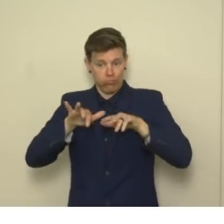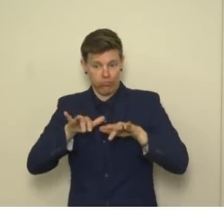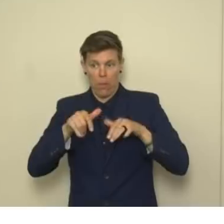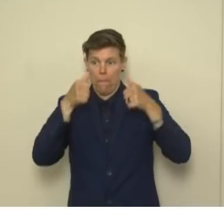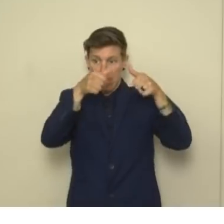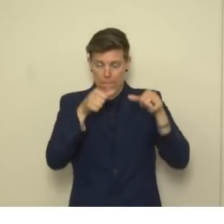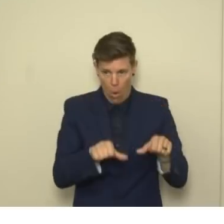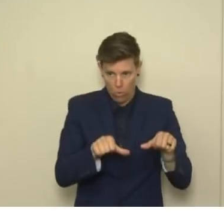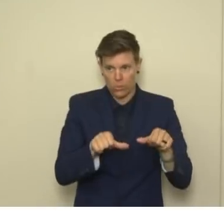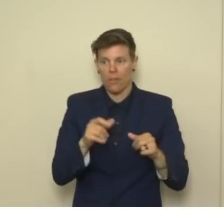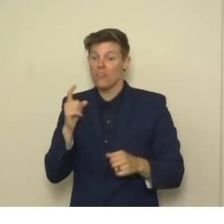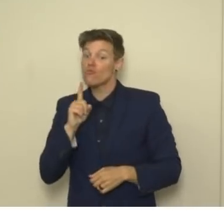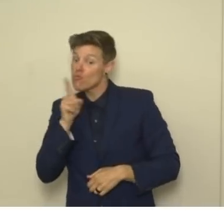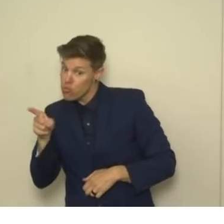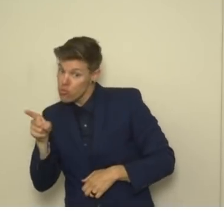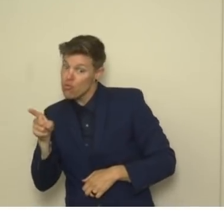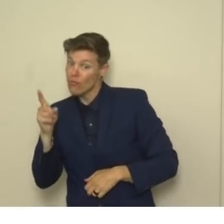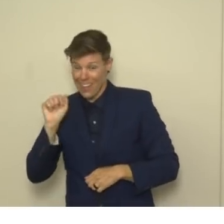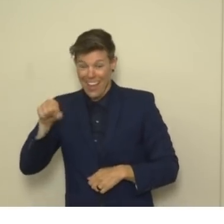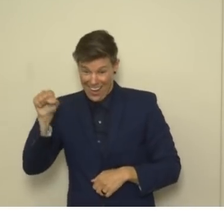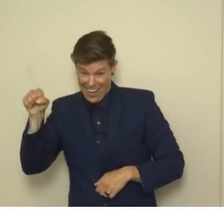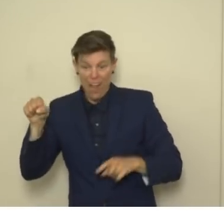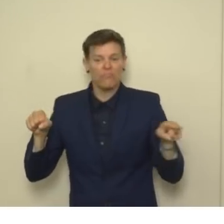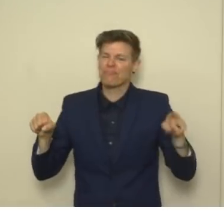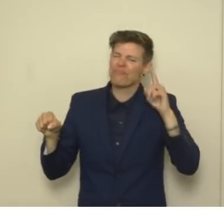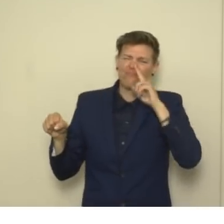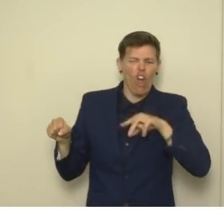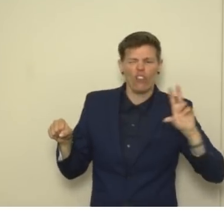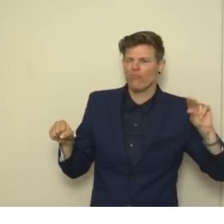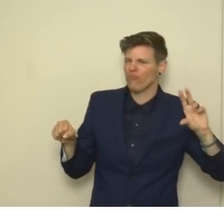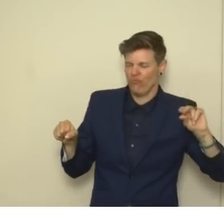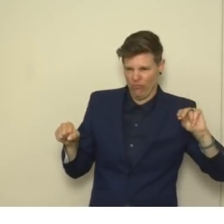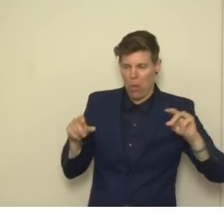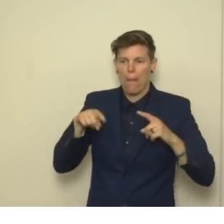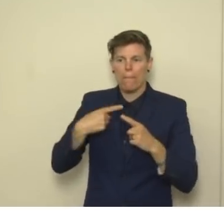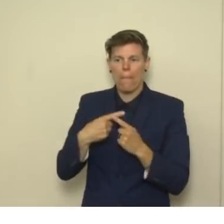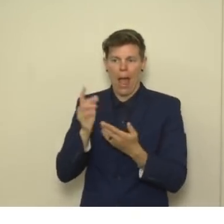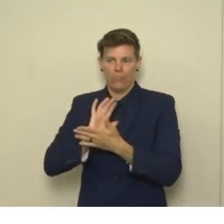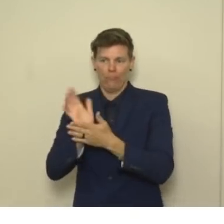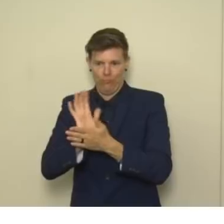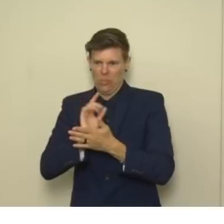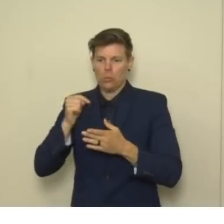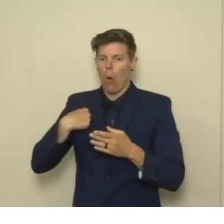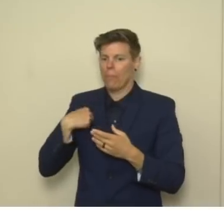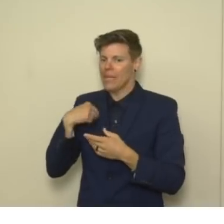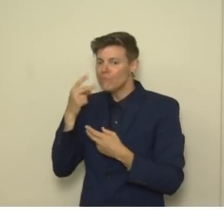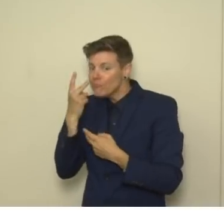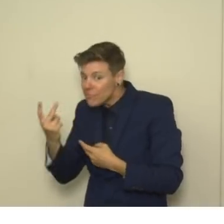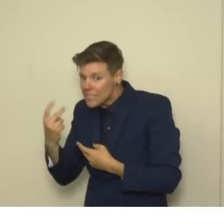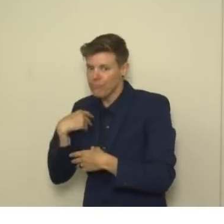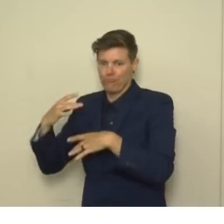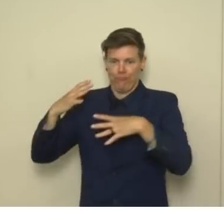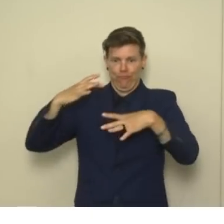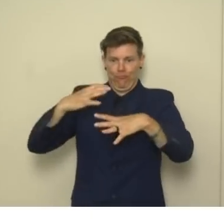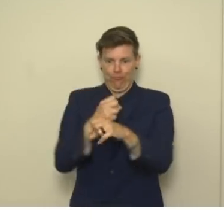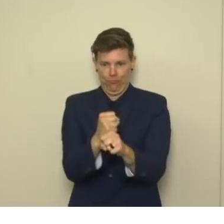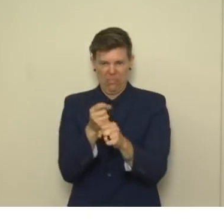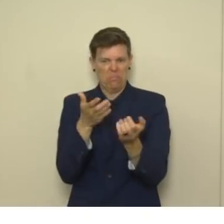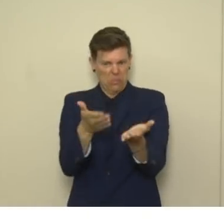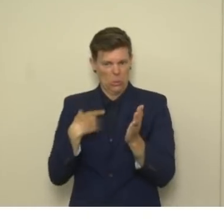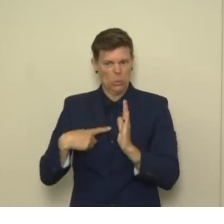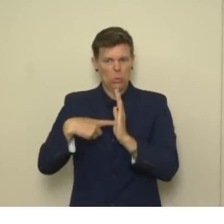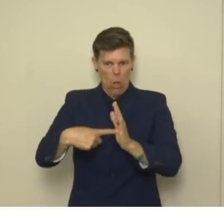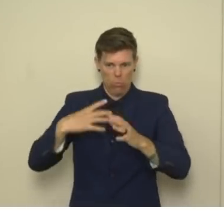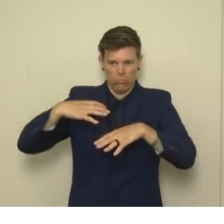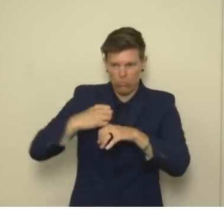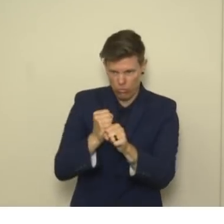true. And then we've given you a little reality perspective. I'm not going to go through all of them in detail. I have included footnotes here with references for what the